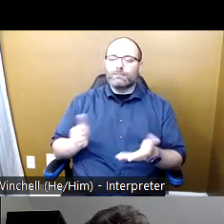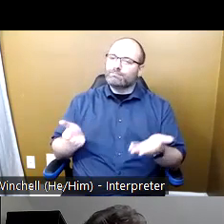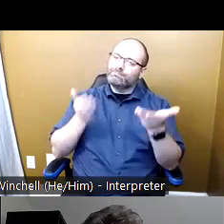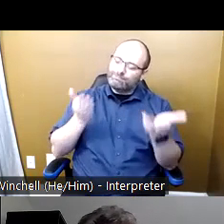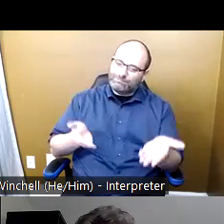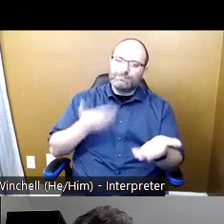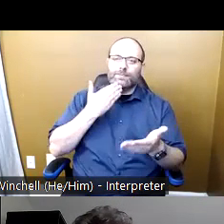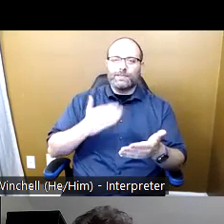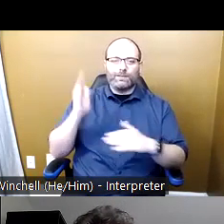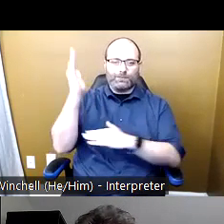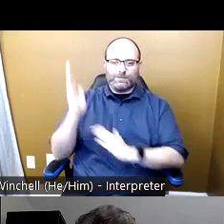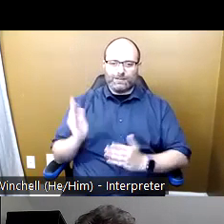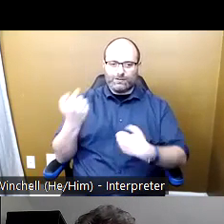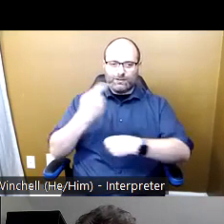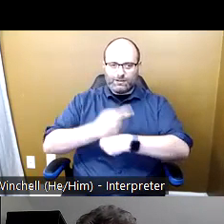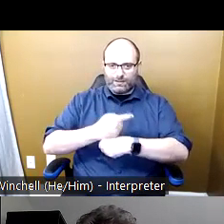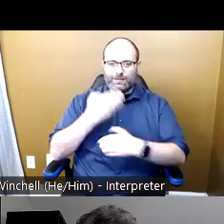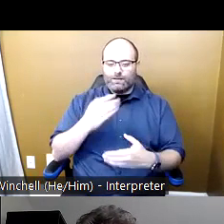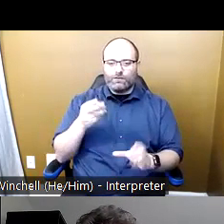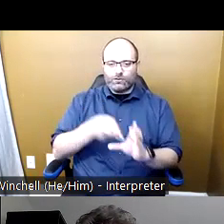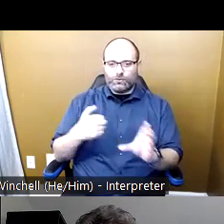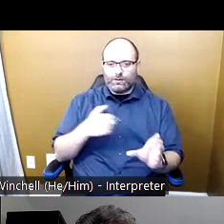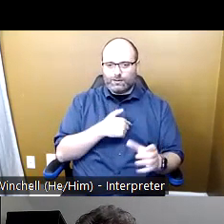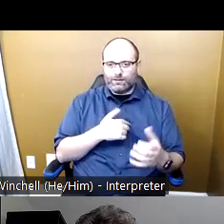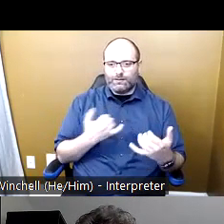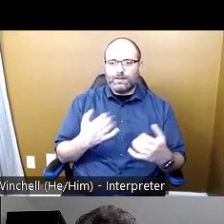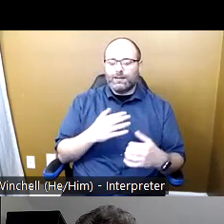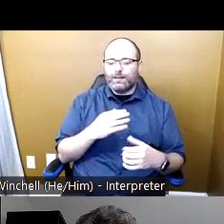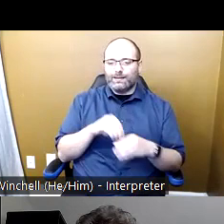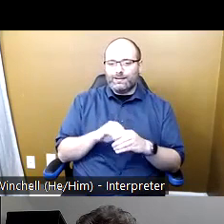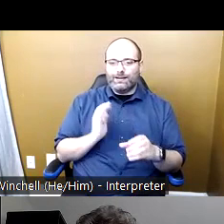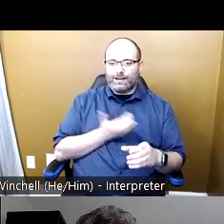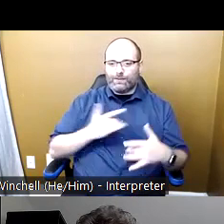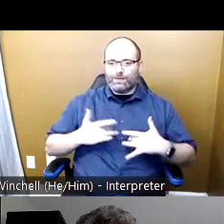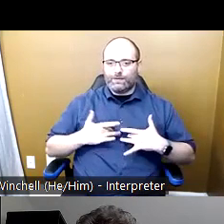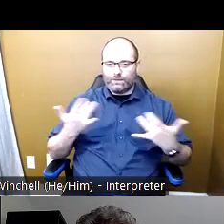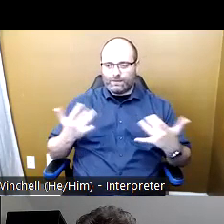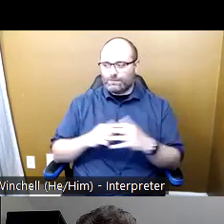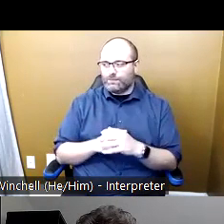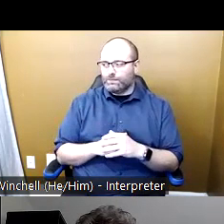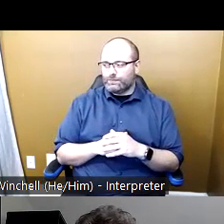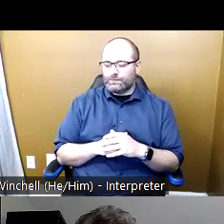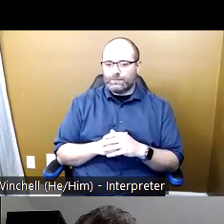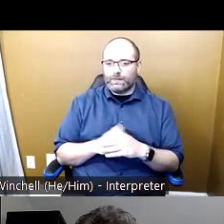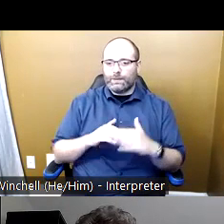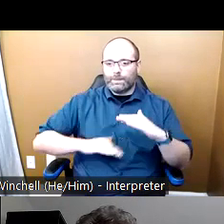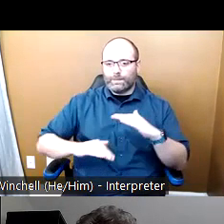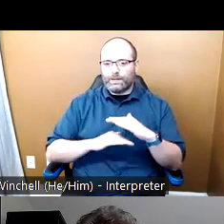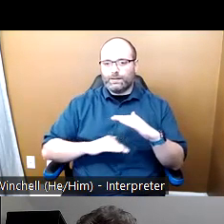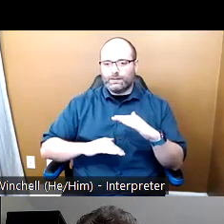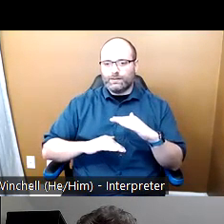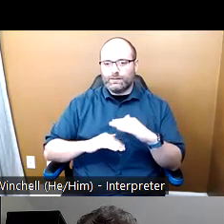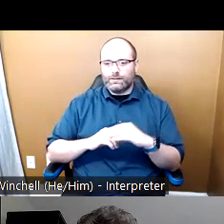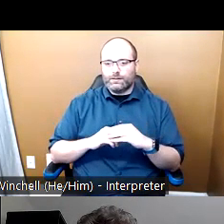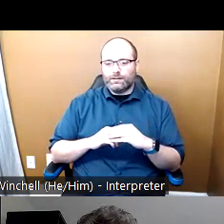speakers today. And thank you for joining us in our event. So what basically want to hear from